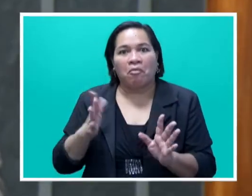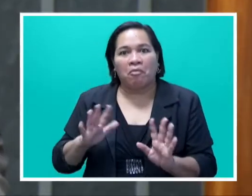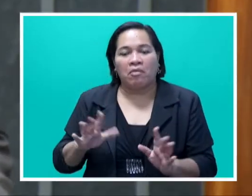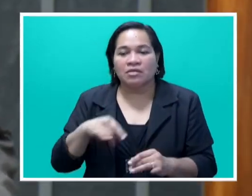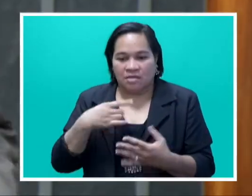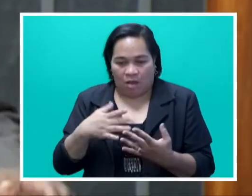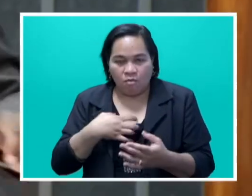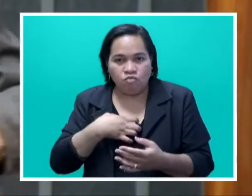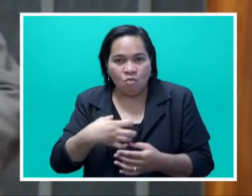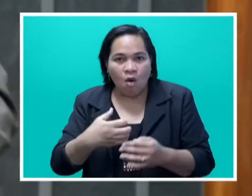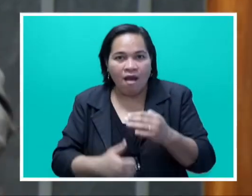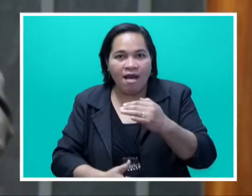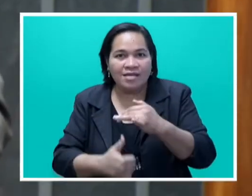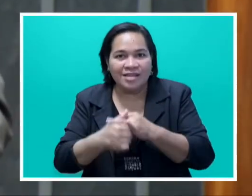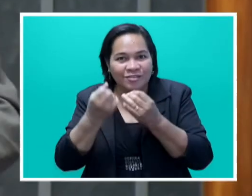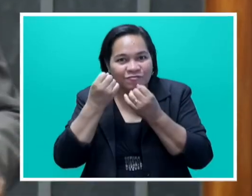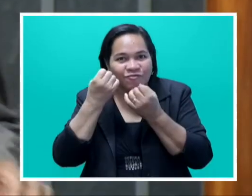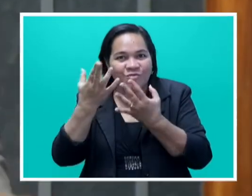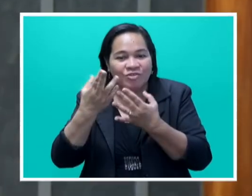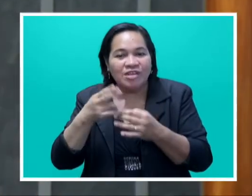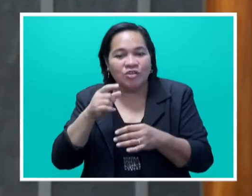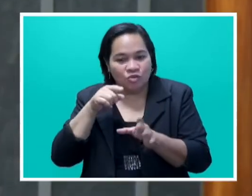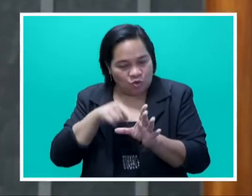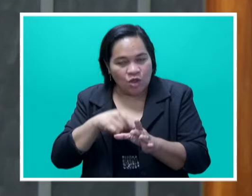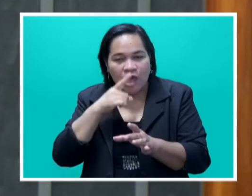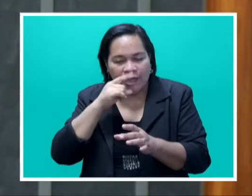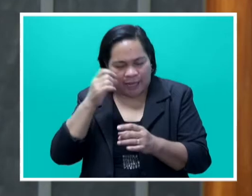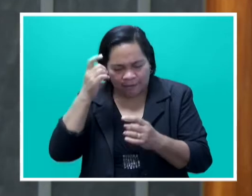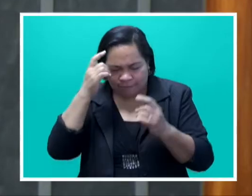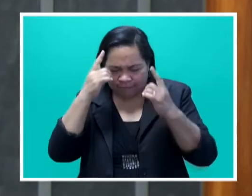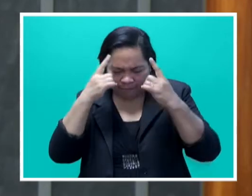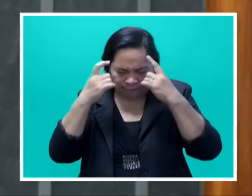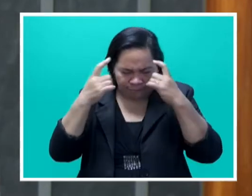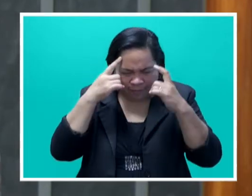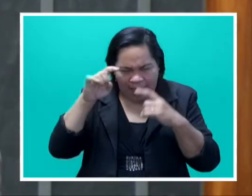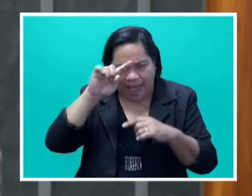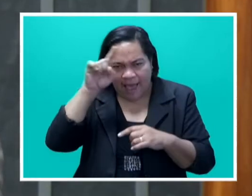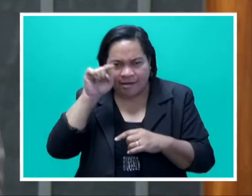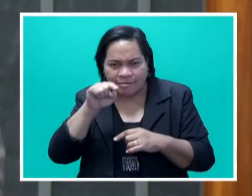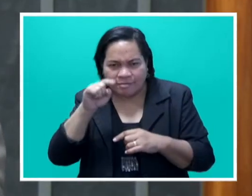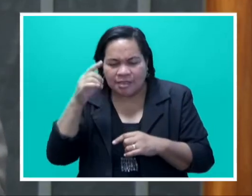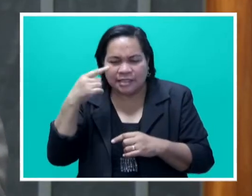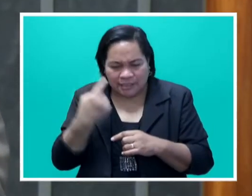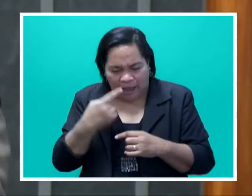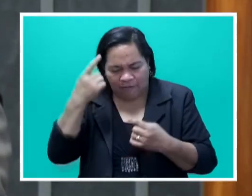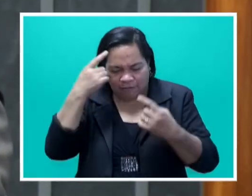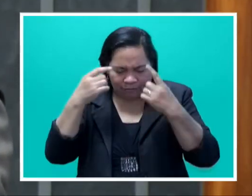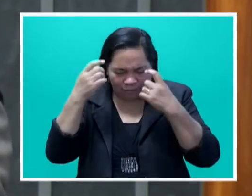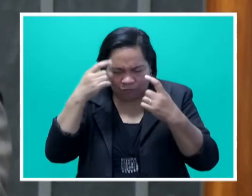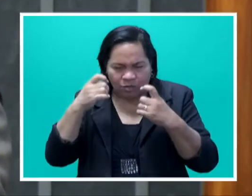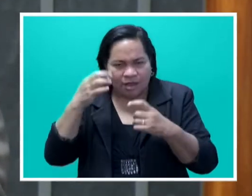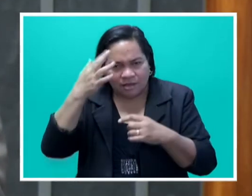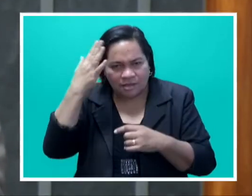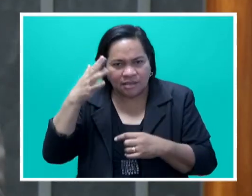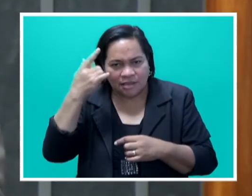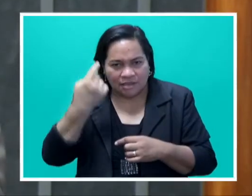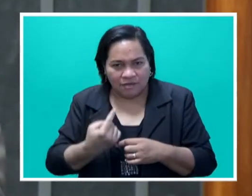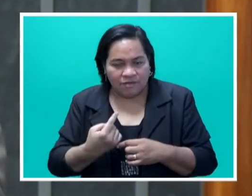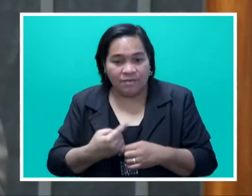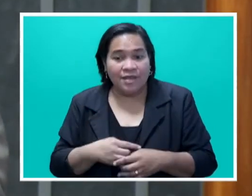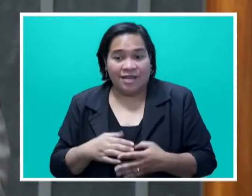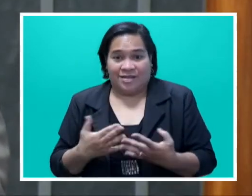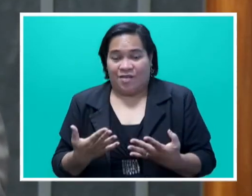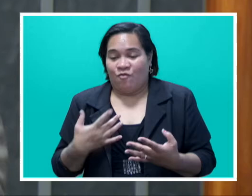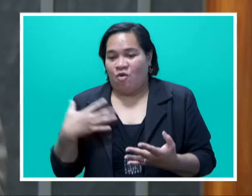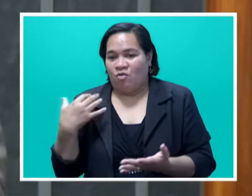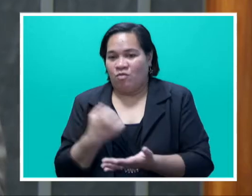to information and the ability for critical thinking than before. We have been reassured of this in the many